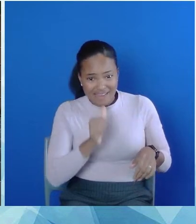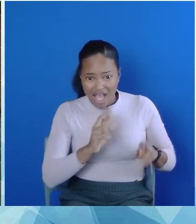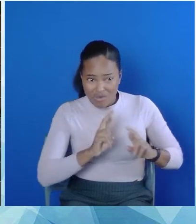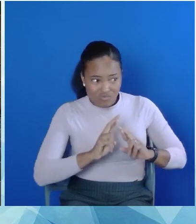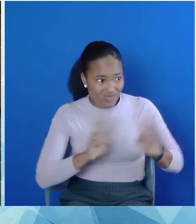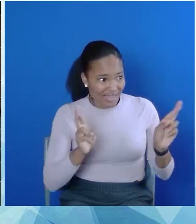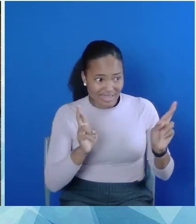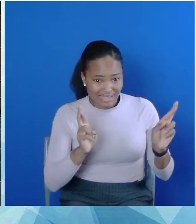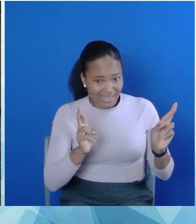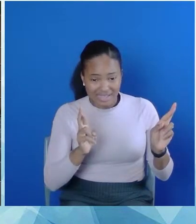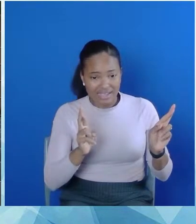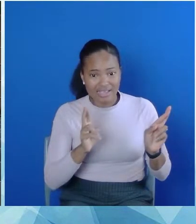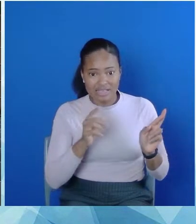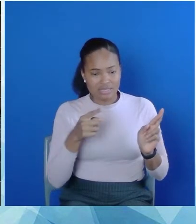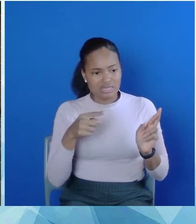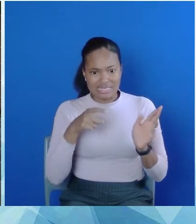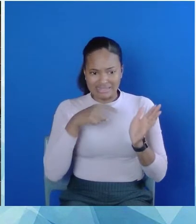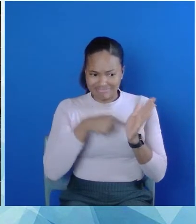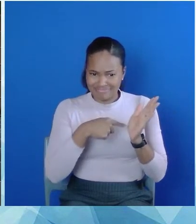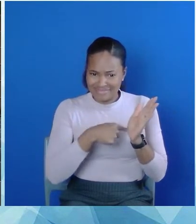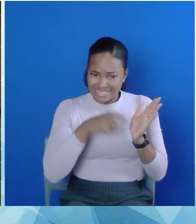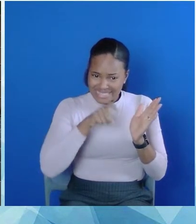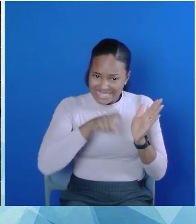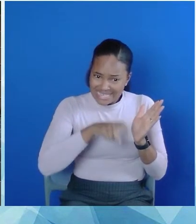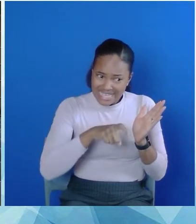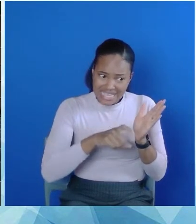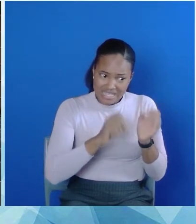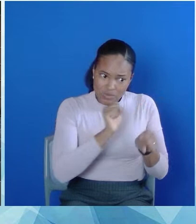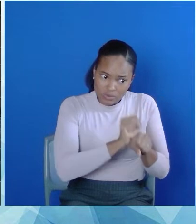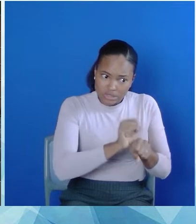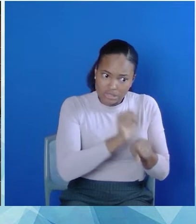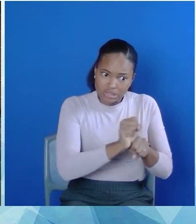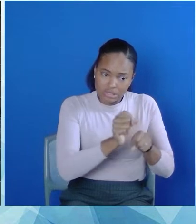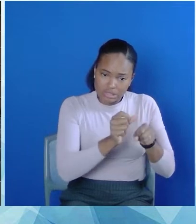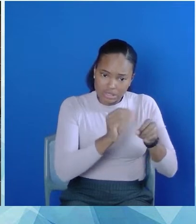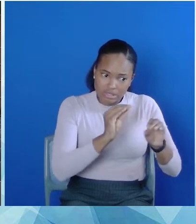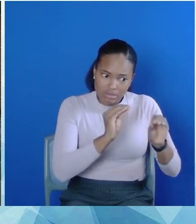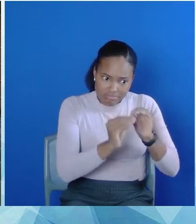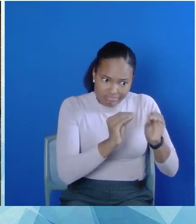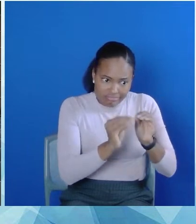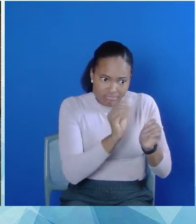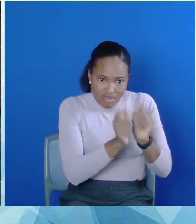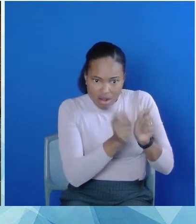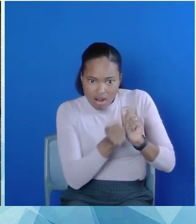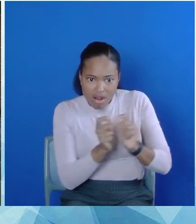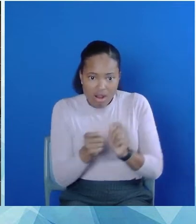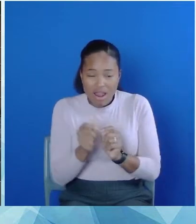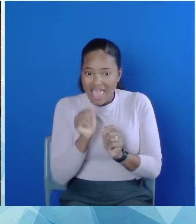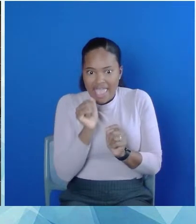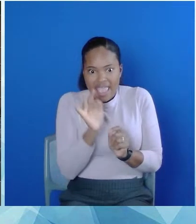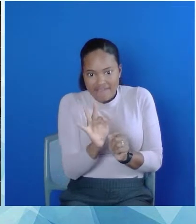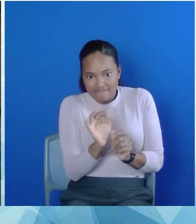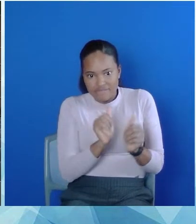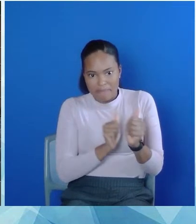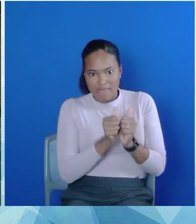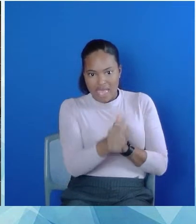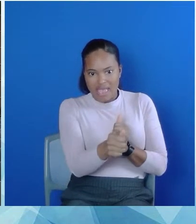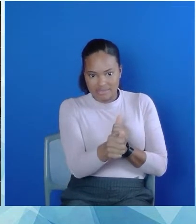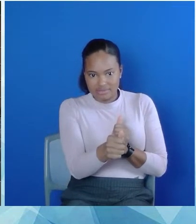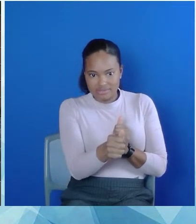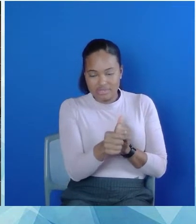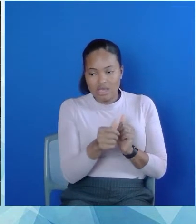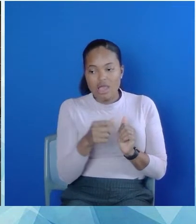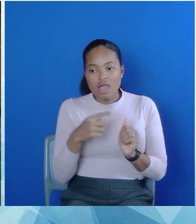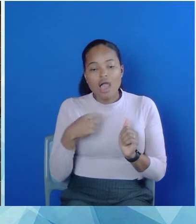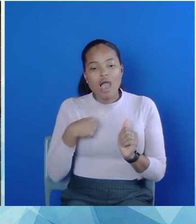This bill needs a lot of additional work if it even passes. And I did